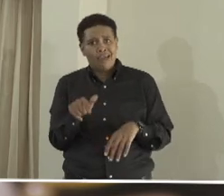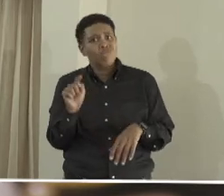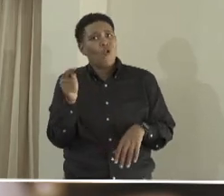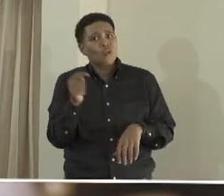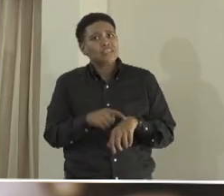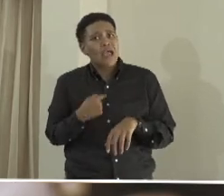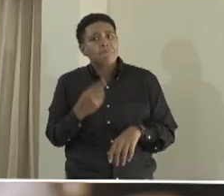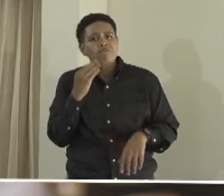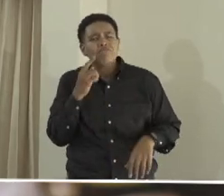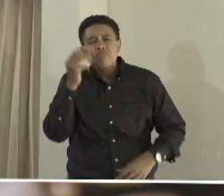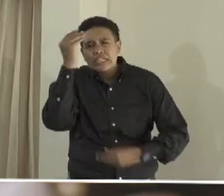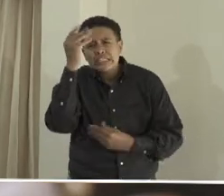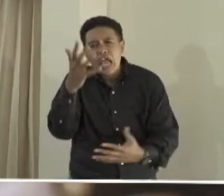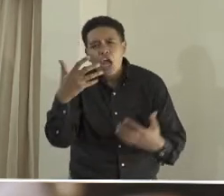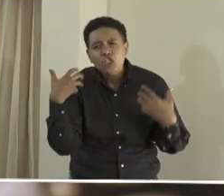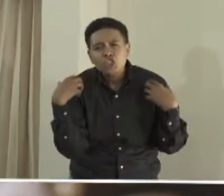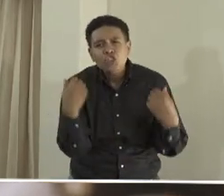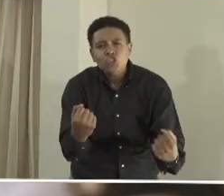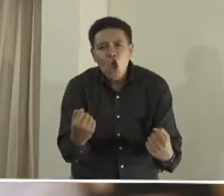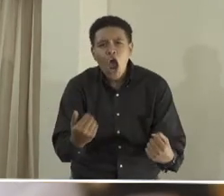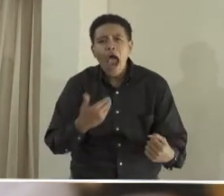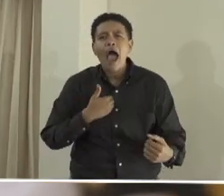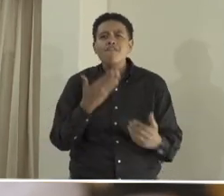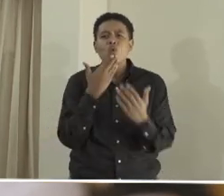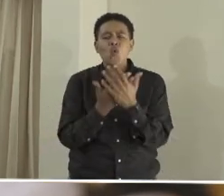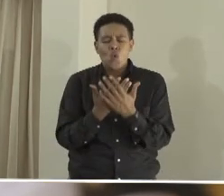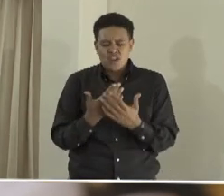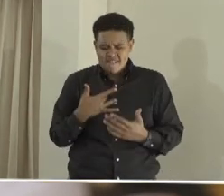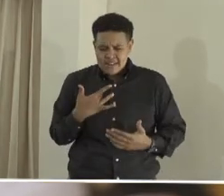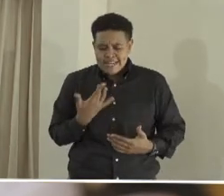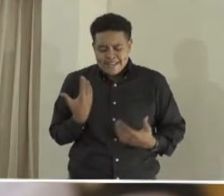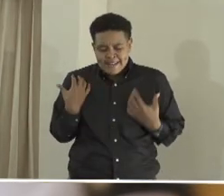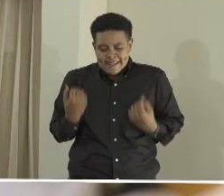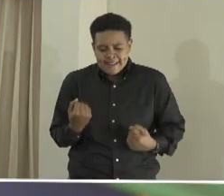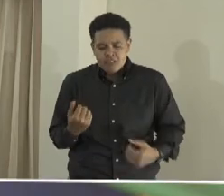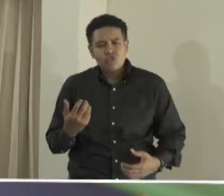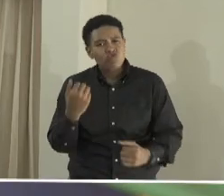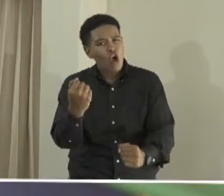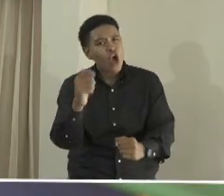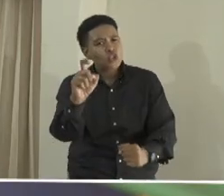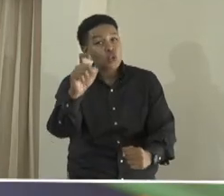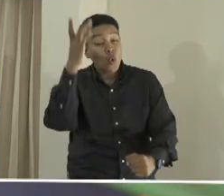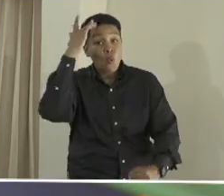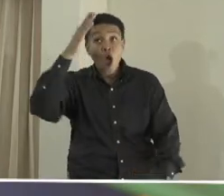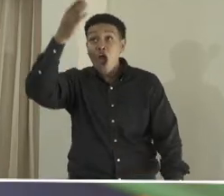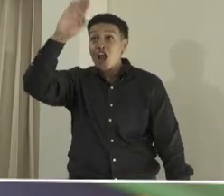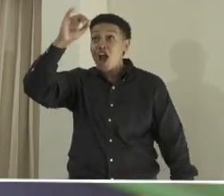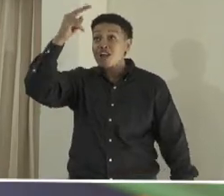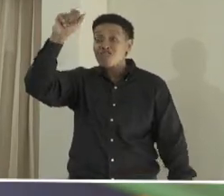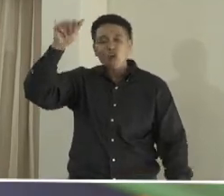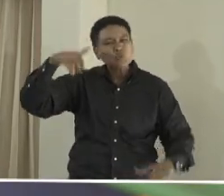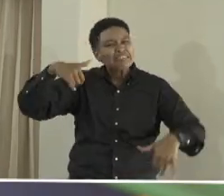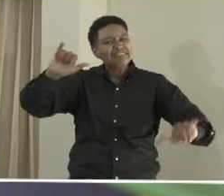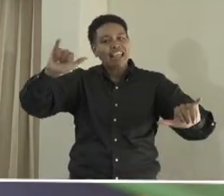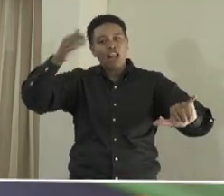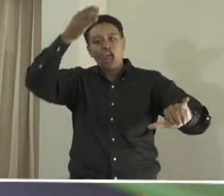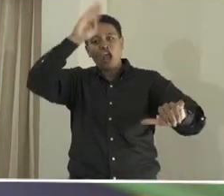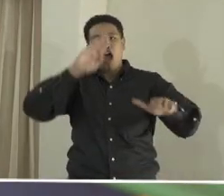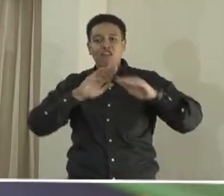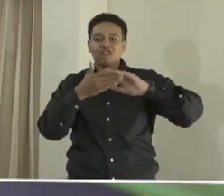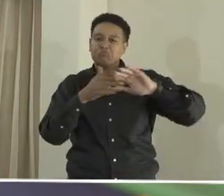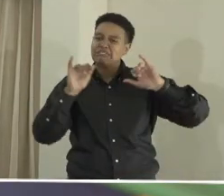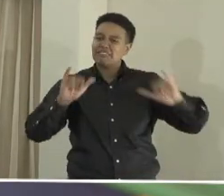be strong and have a good courage, because the God of Joshua is still the God of